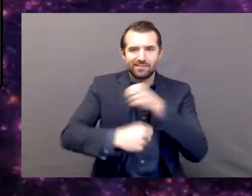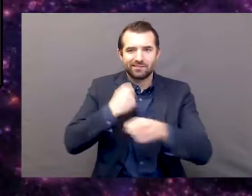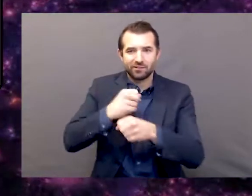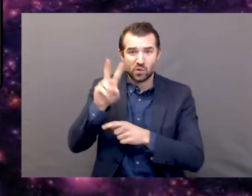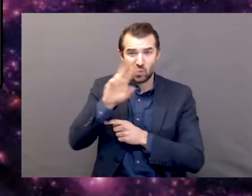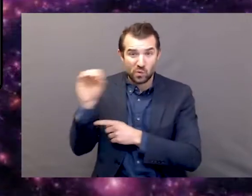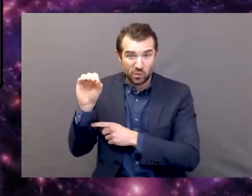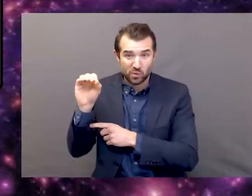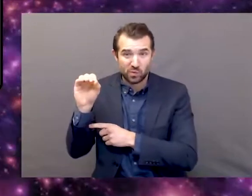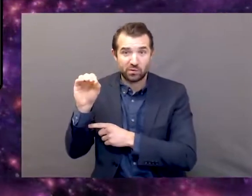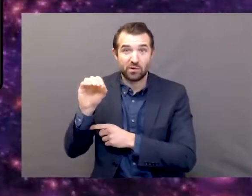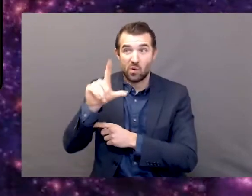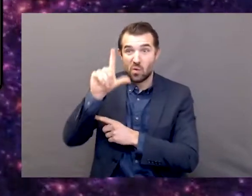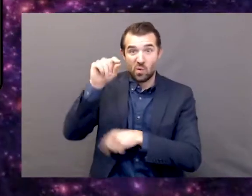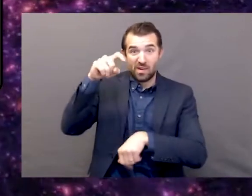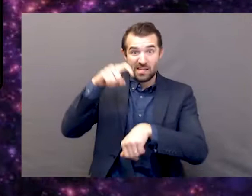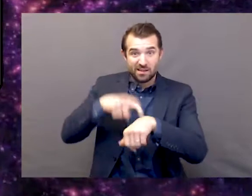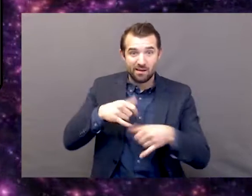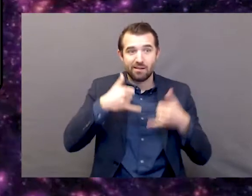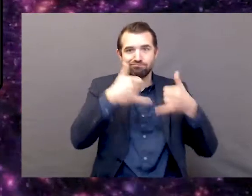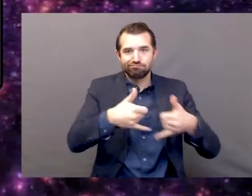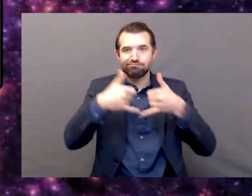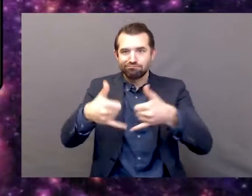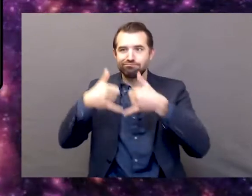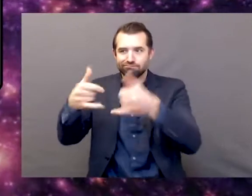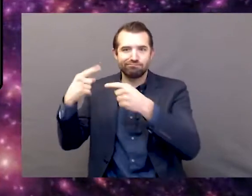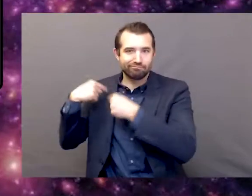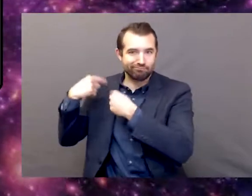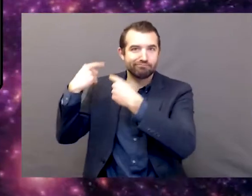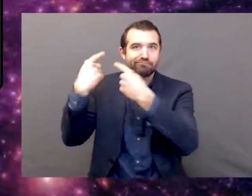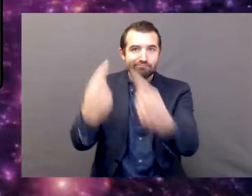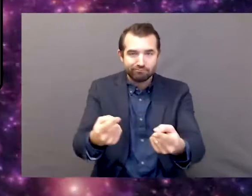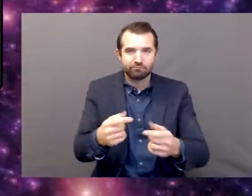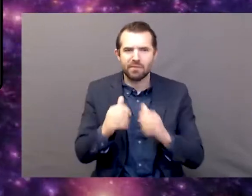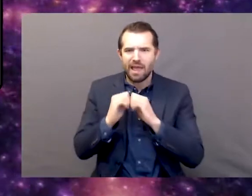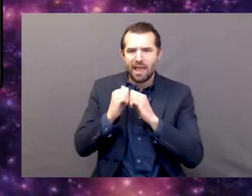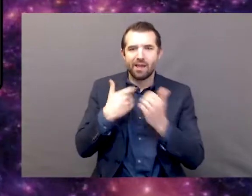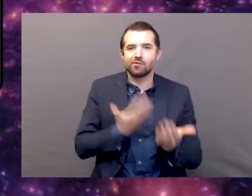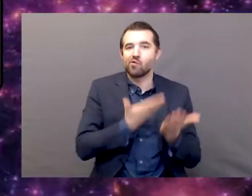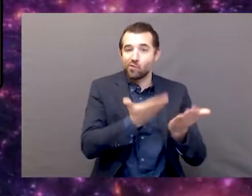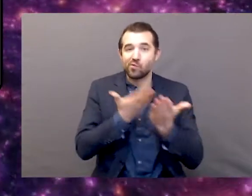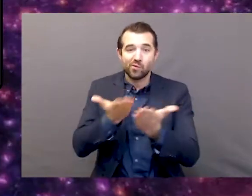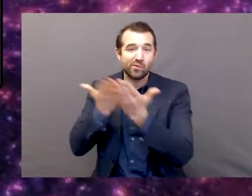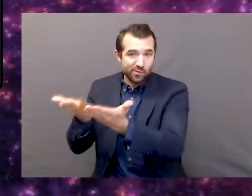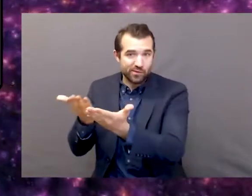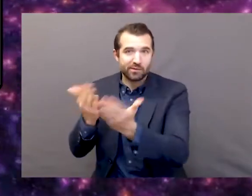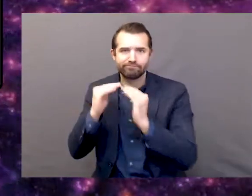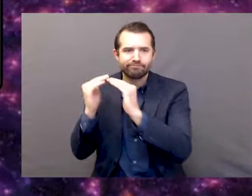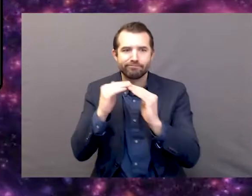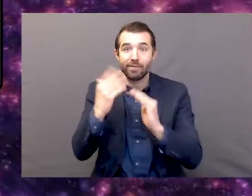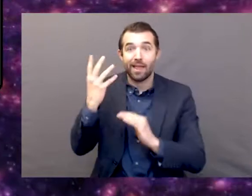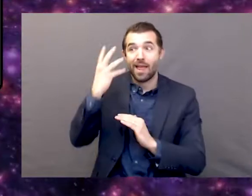year 2000. Nominations are made by peers of those nominated and must be supported by letters from